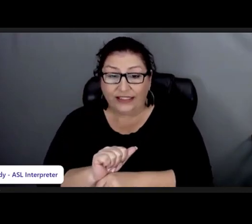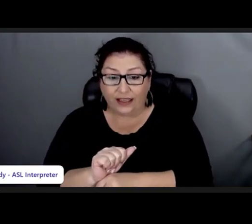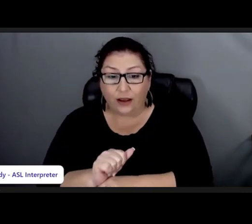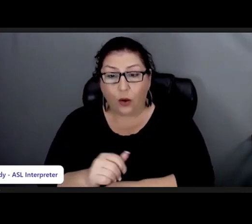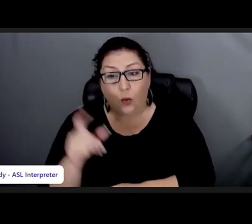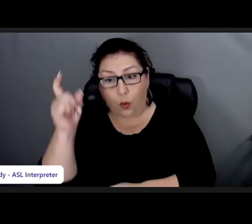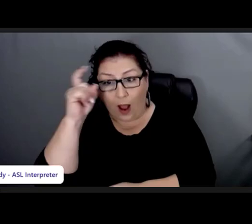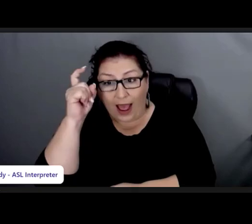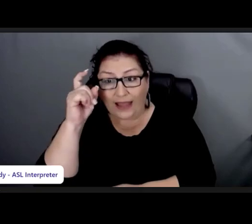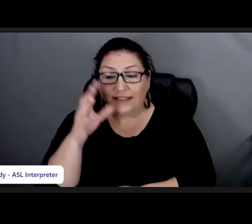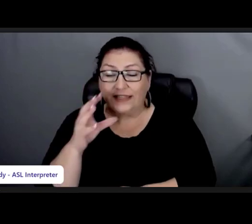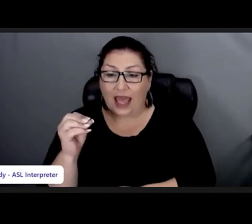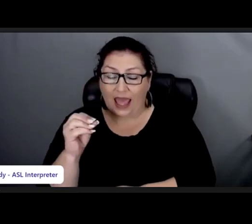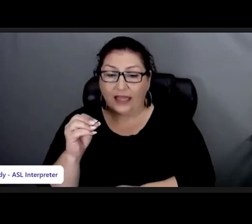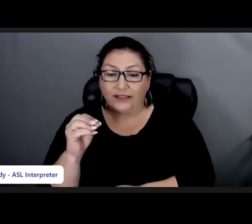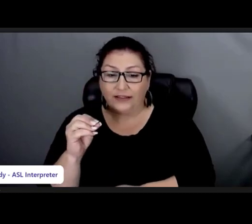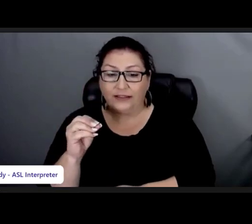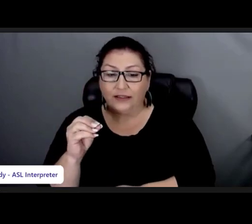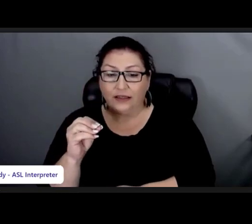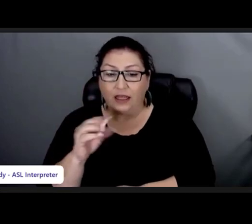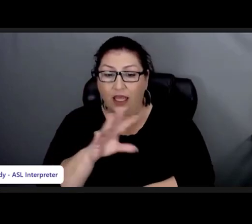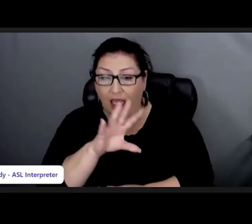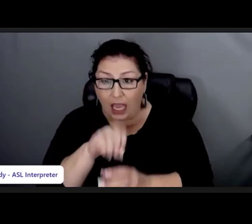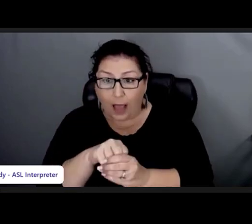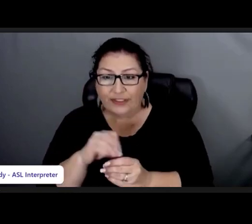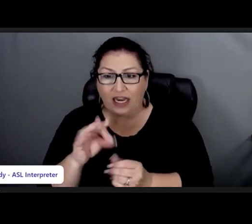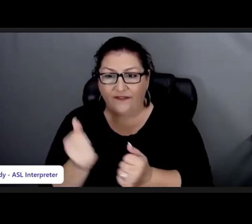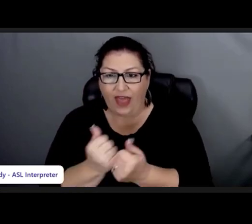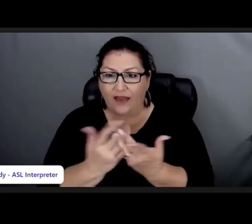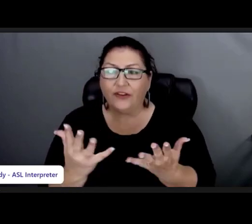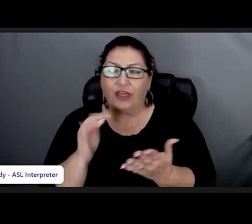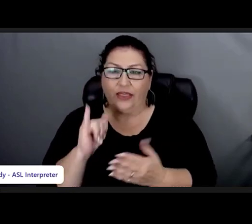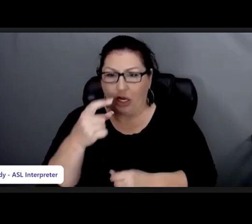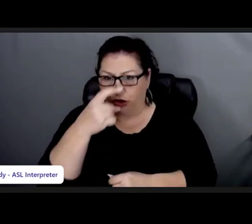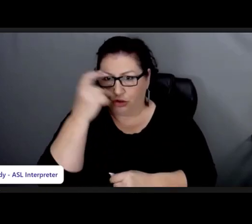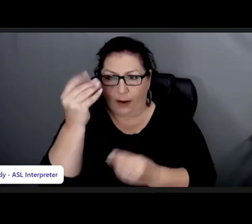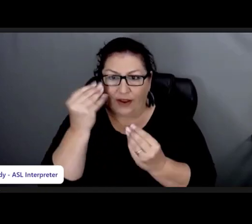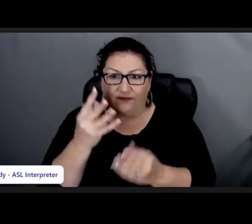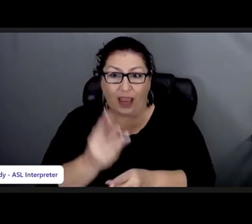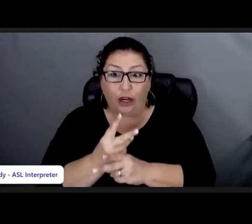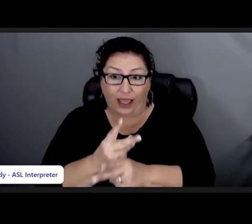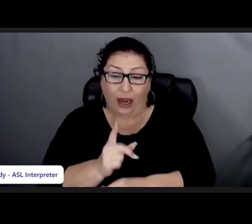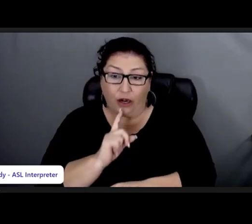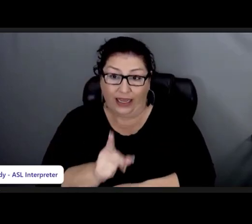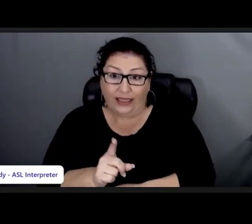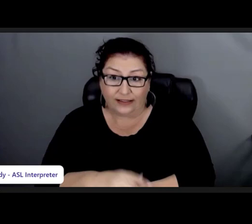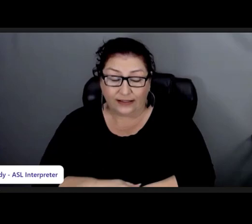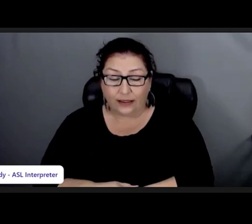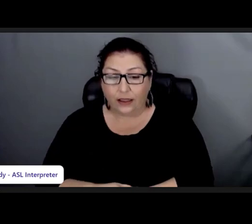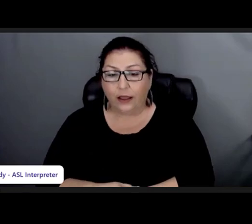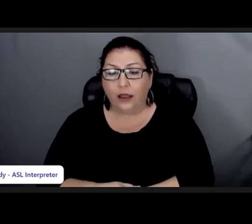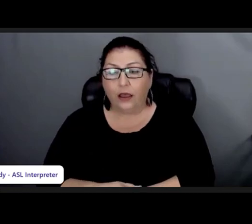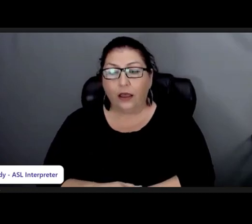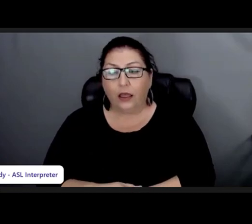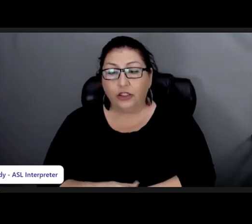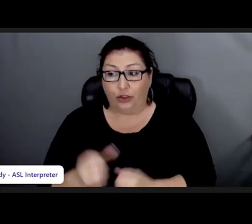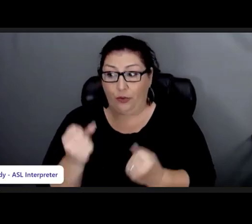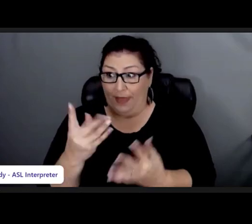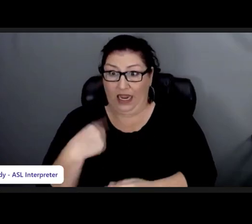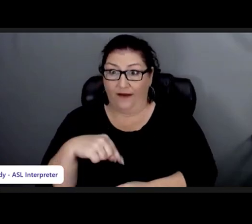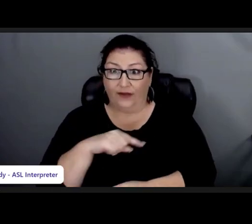wise, and encompassing of everything that trauma-informed care is to so many of